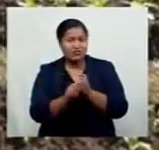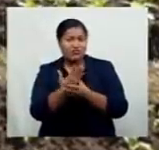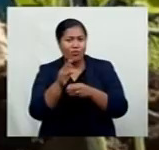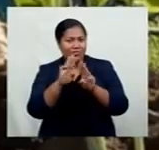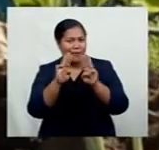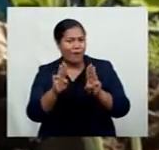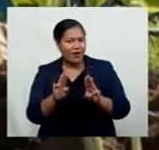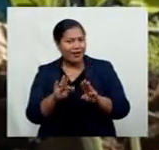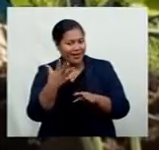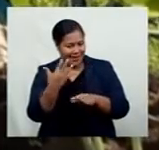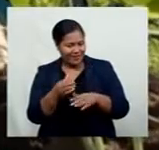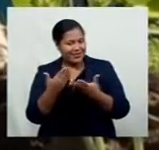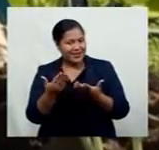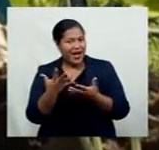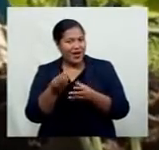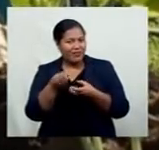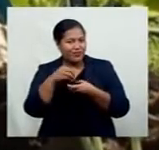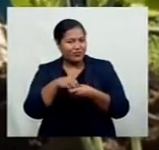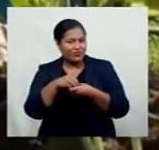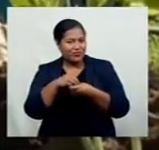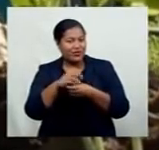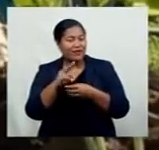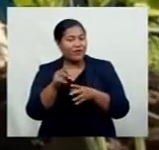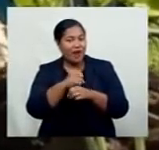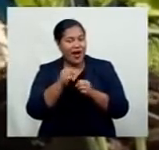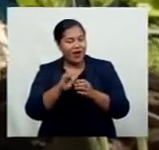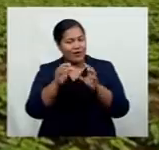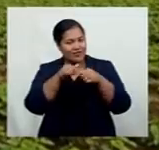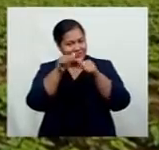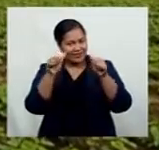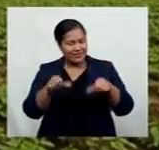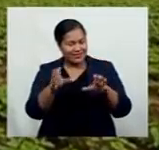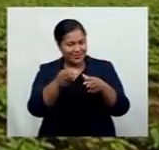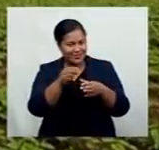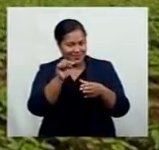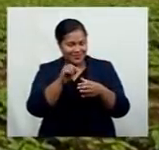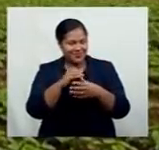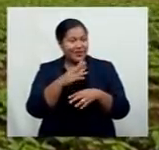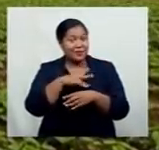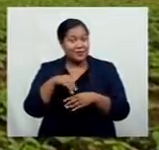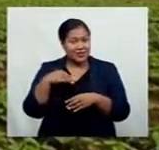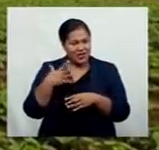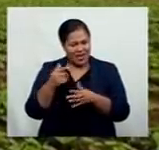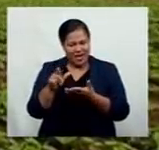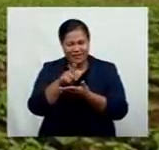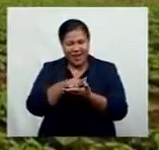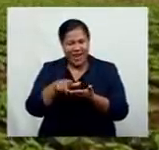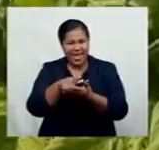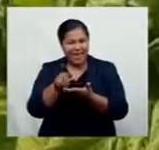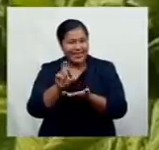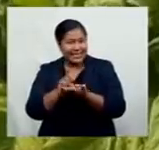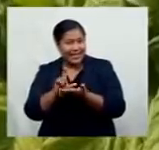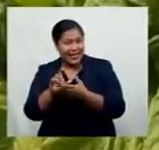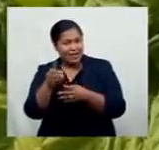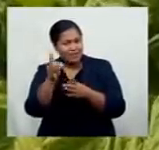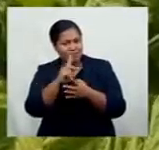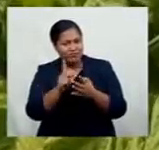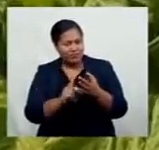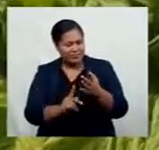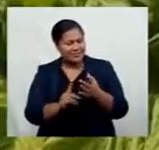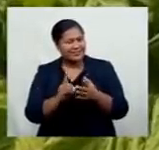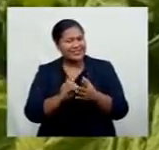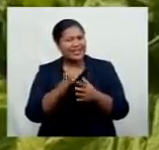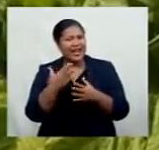that we are now engaging in the agriculture sector. The ministry has a land clearing program designed to lead idle